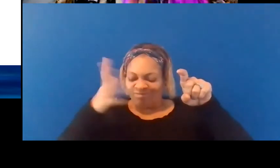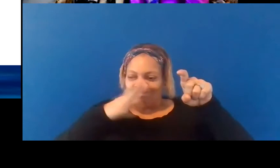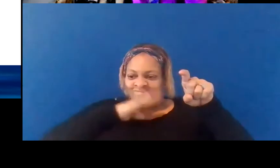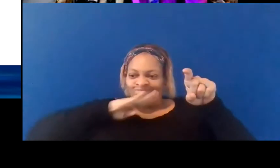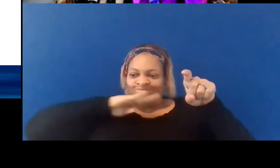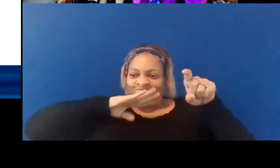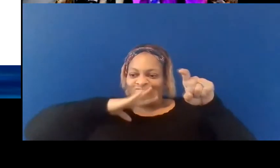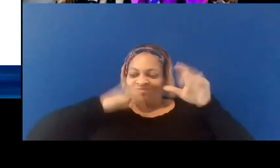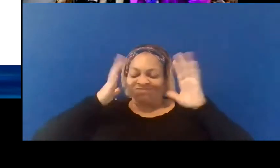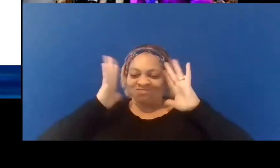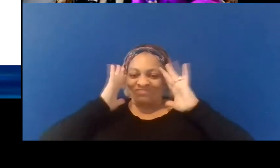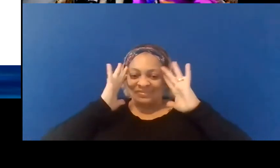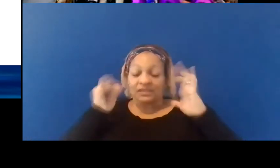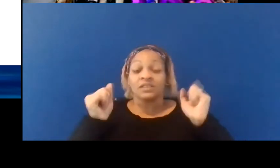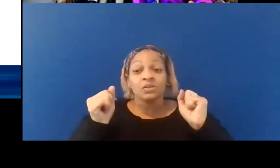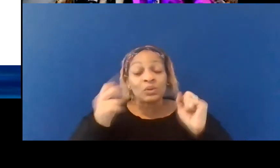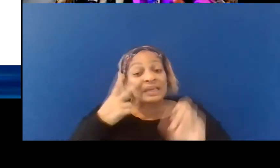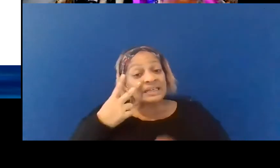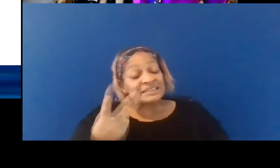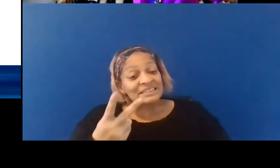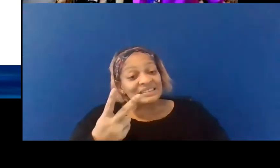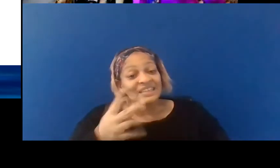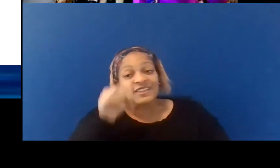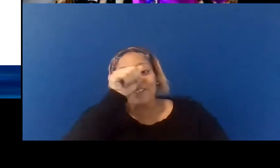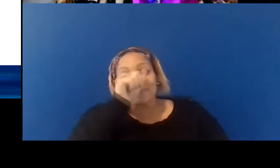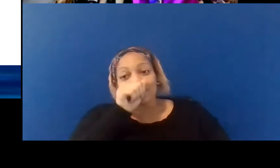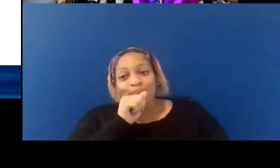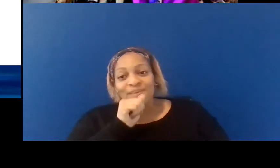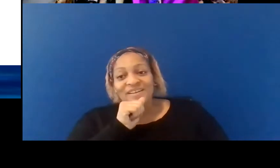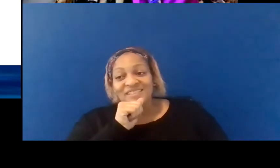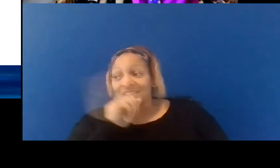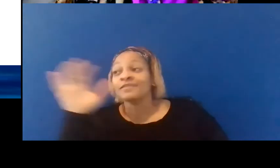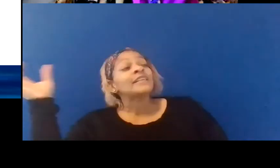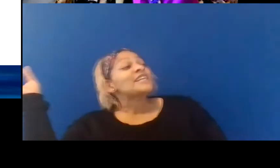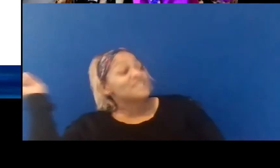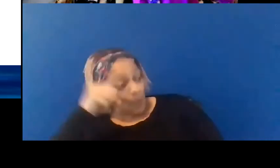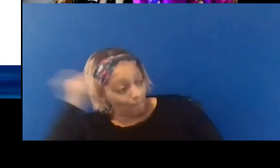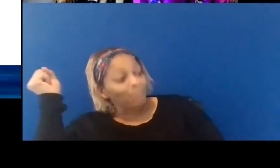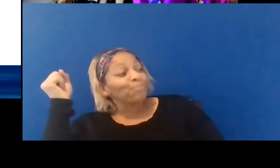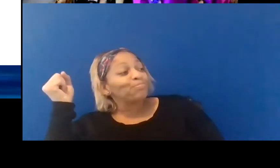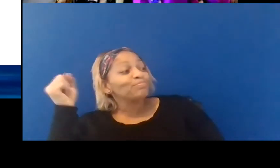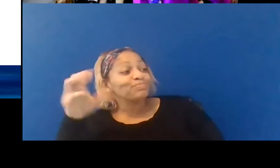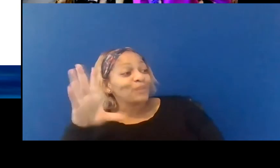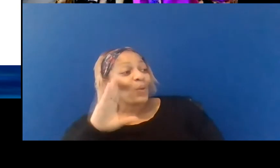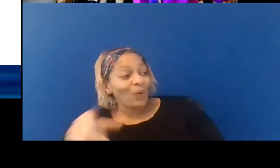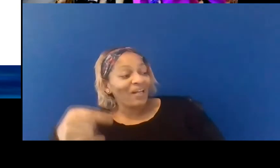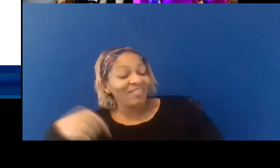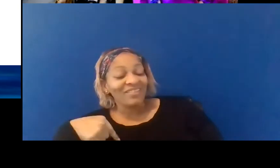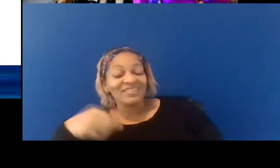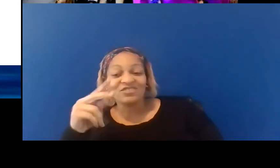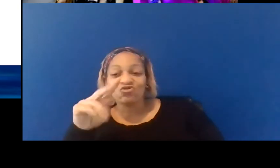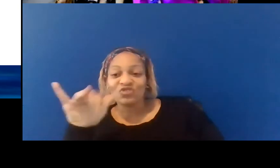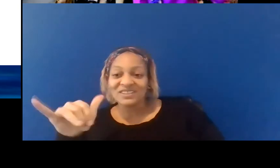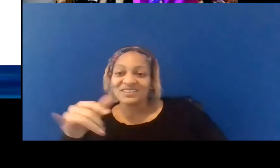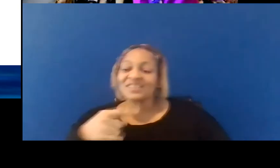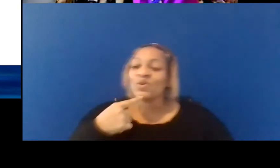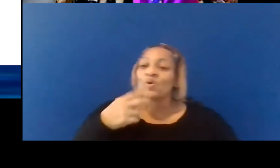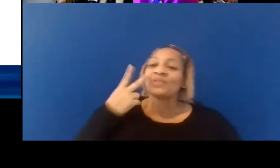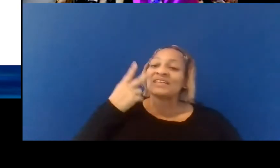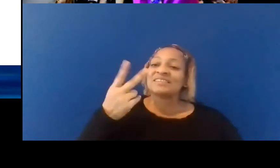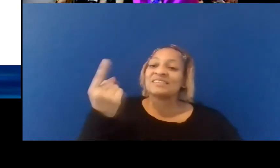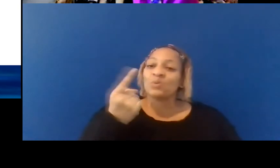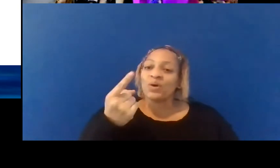is that what they would see? Or would they see, Tracy said, yep. But would they see someone who in their spiritual practice